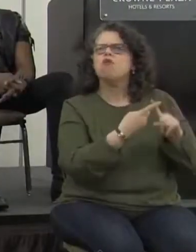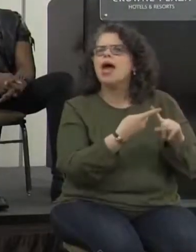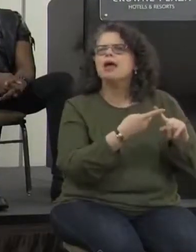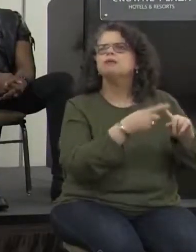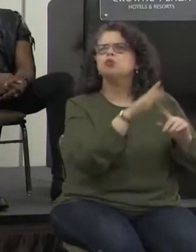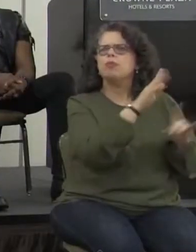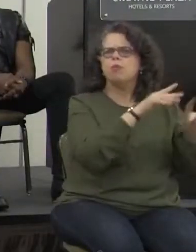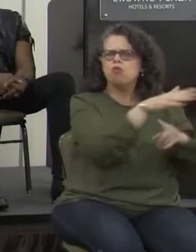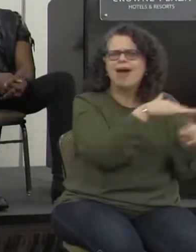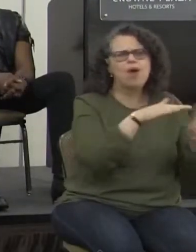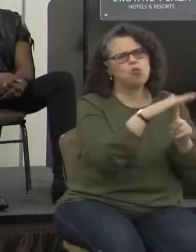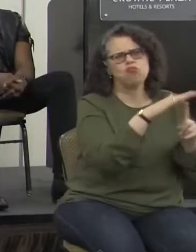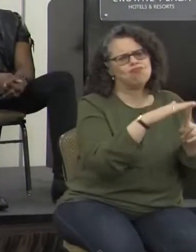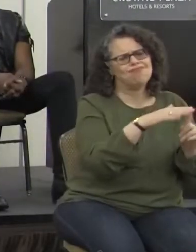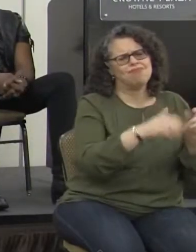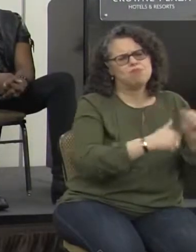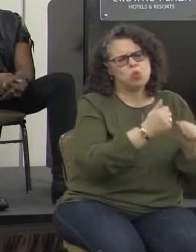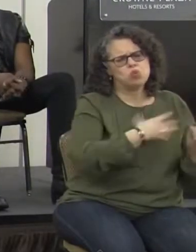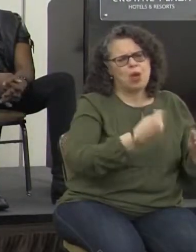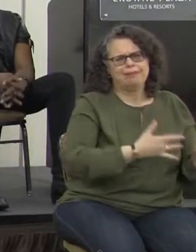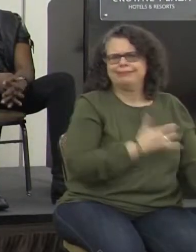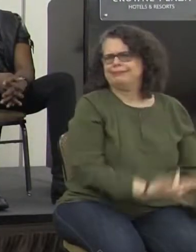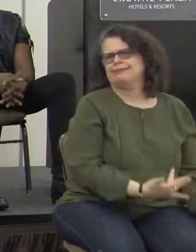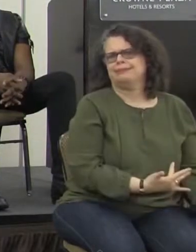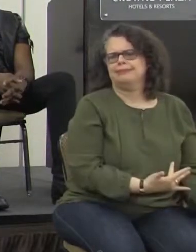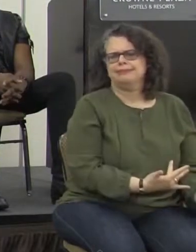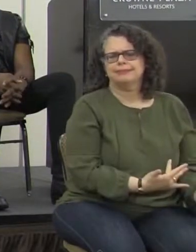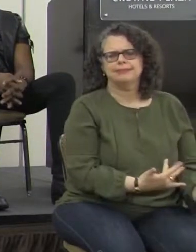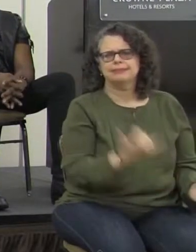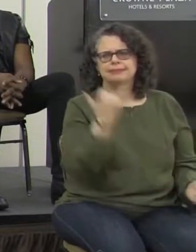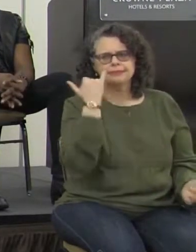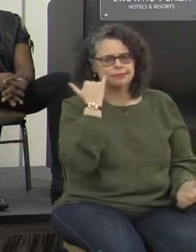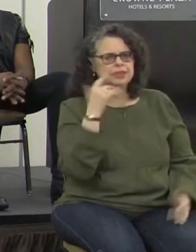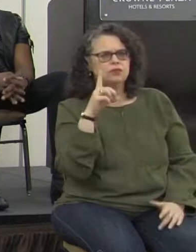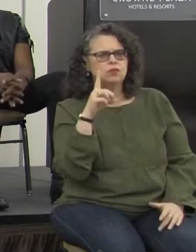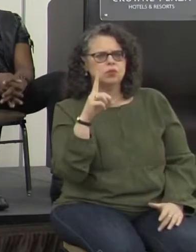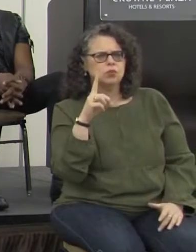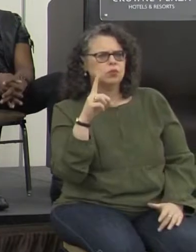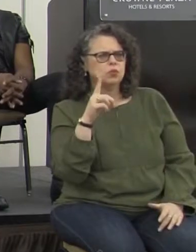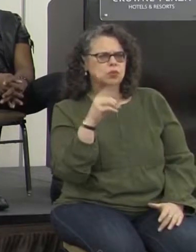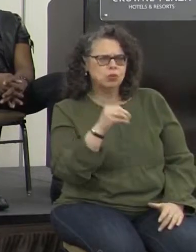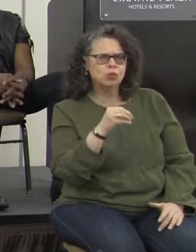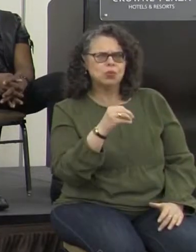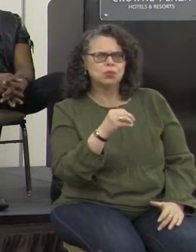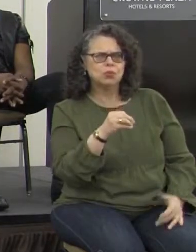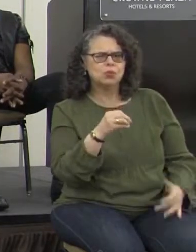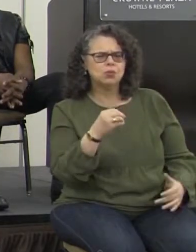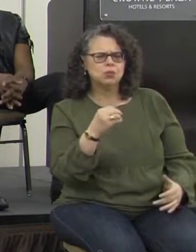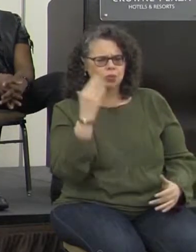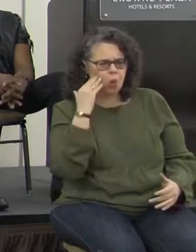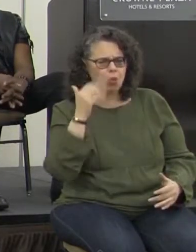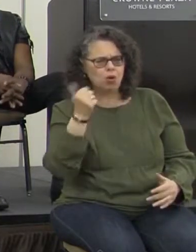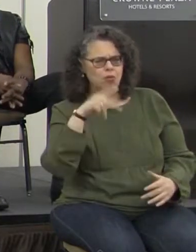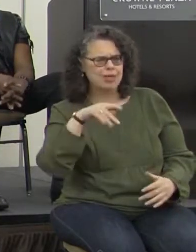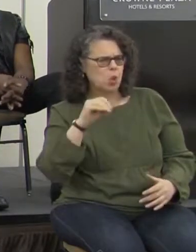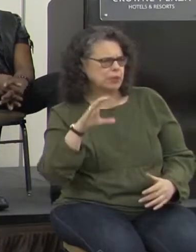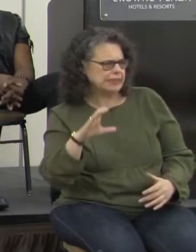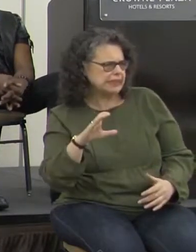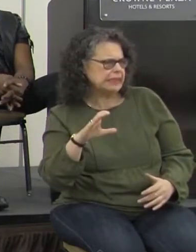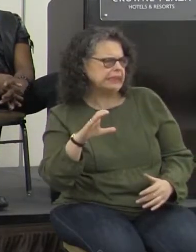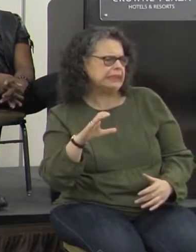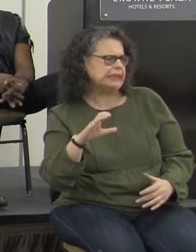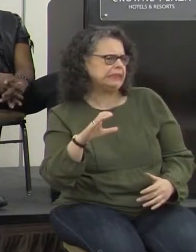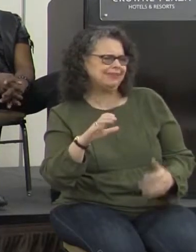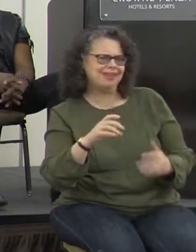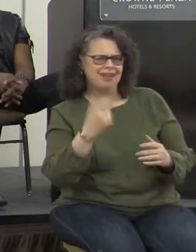But if you do, then I guess I'm not making a connection with how you got to that